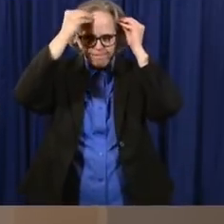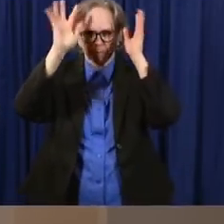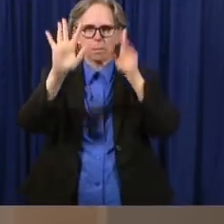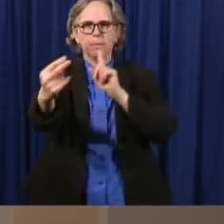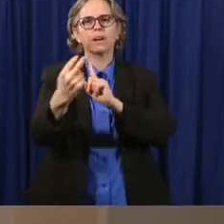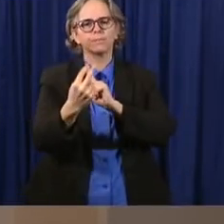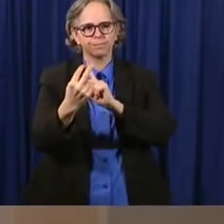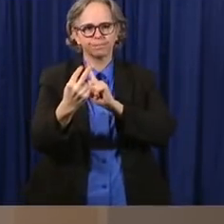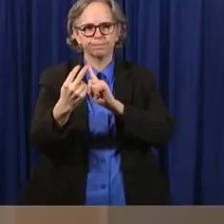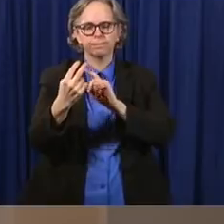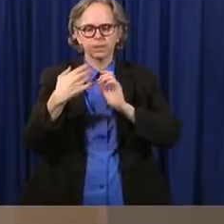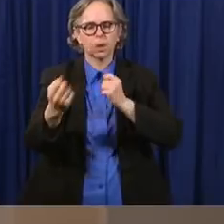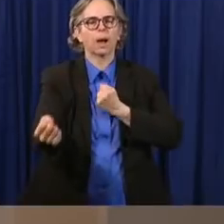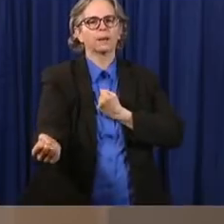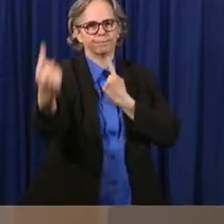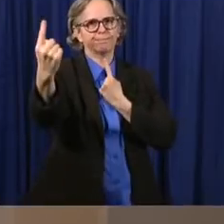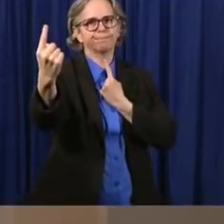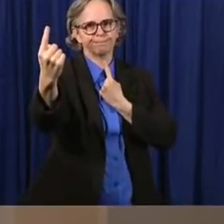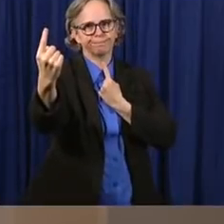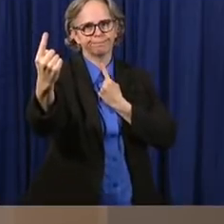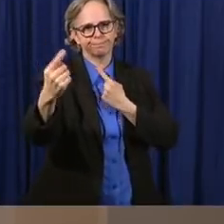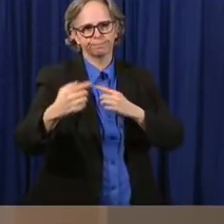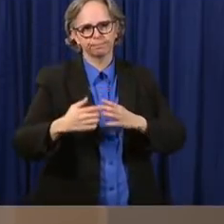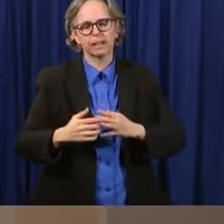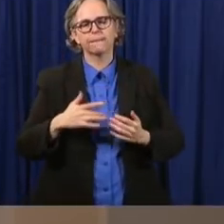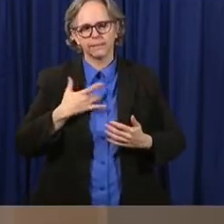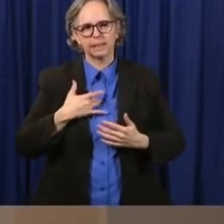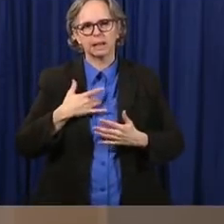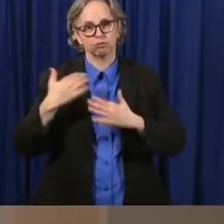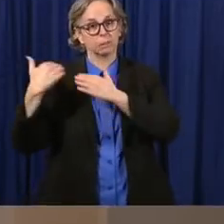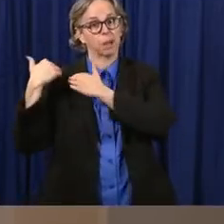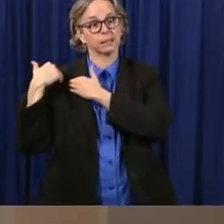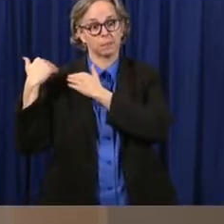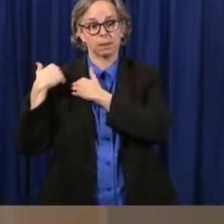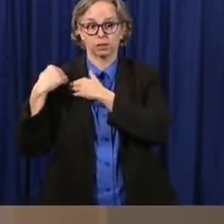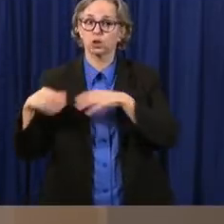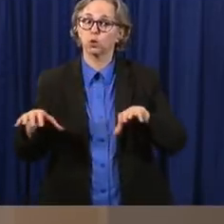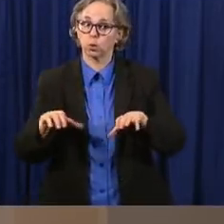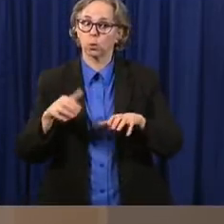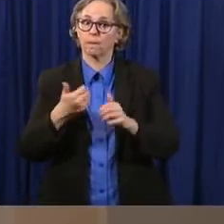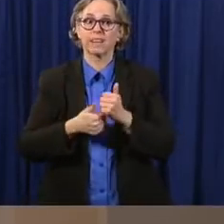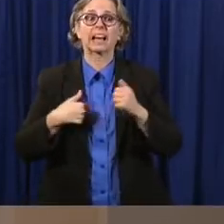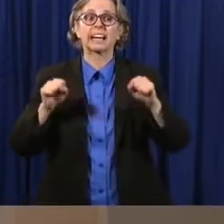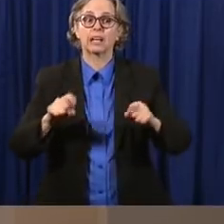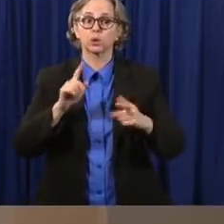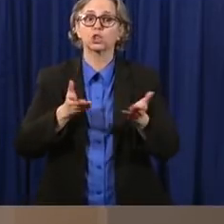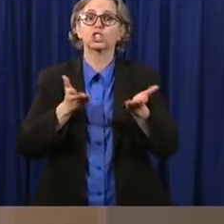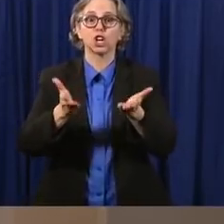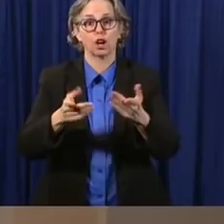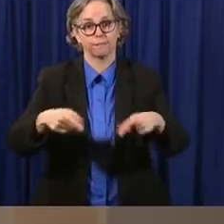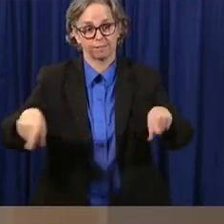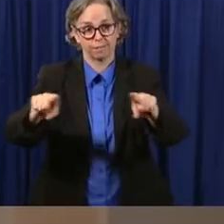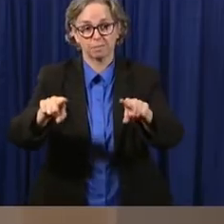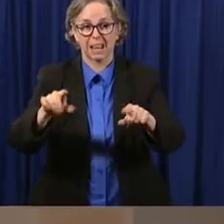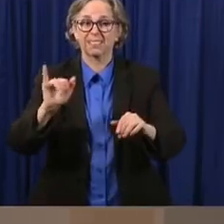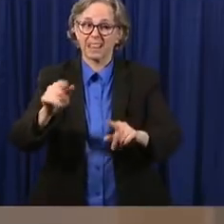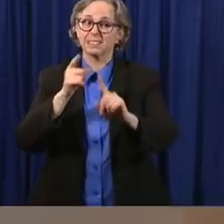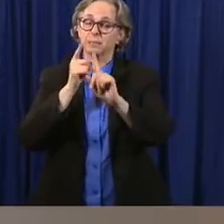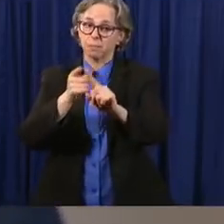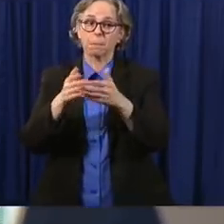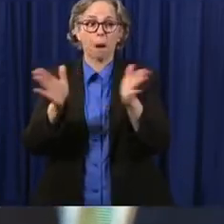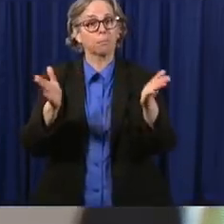deal with, and I just feel a sense of responsibility to do everything we can to serve them, and that's what public service is supposed to be about.